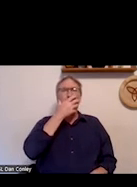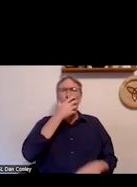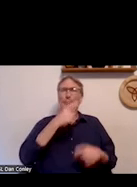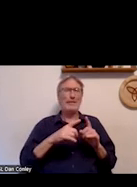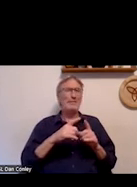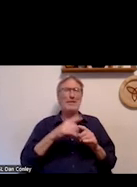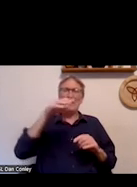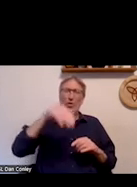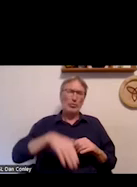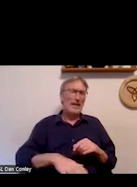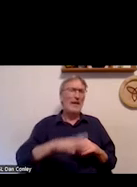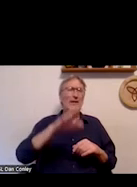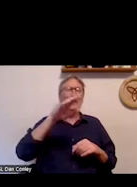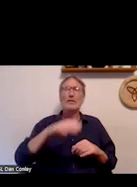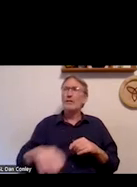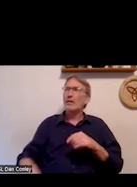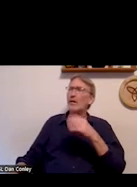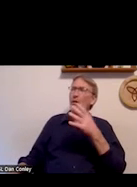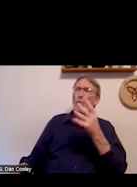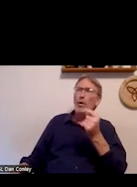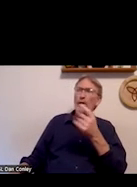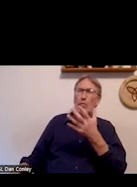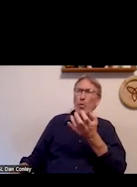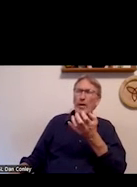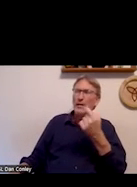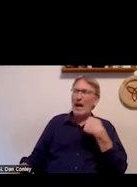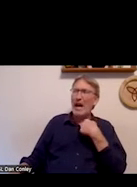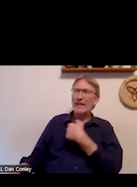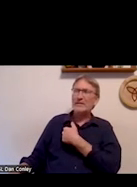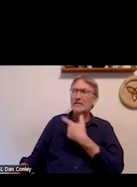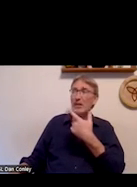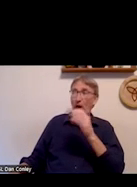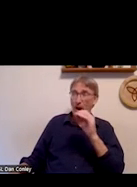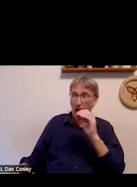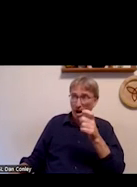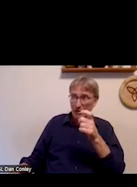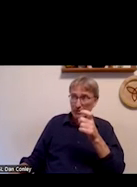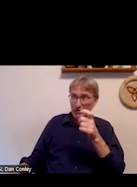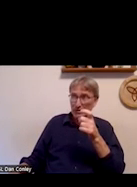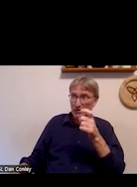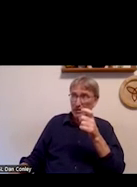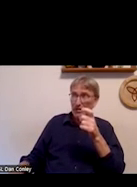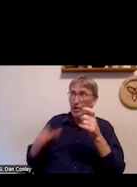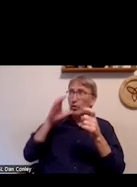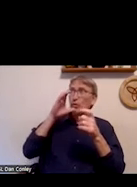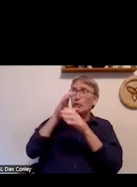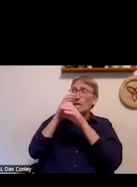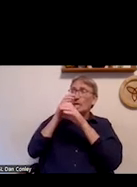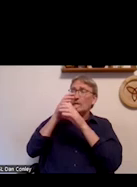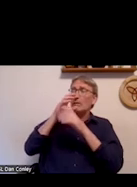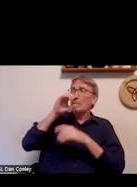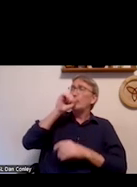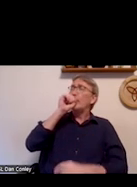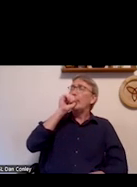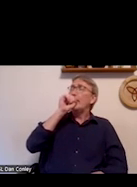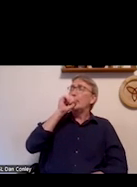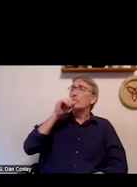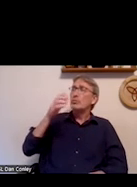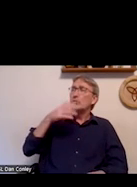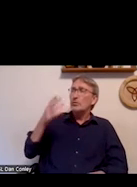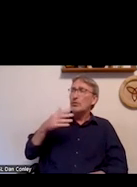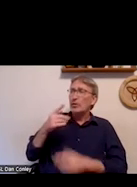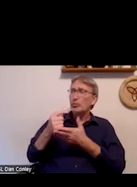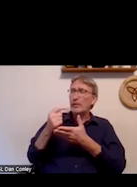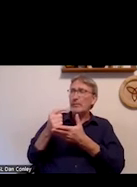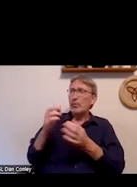So what are you looking for us to do? Give him some oxygen, give him a breathing treatment, what? No, I can do all that here. I have all the equipment